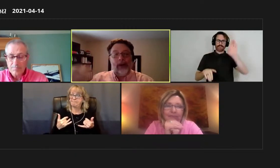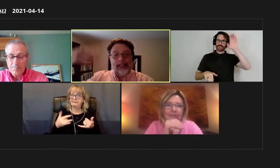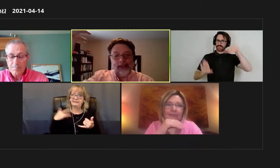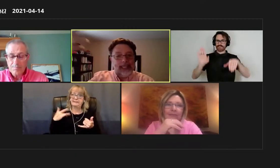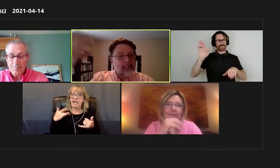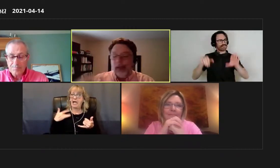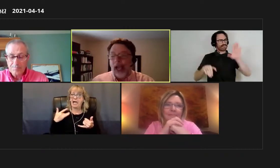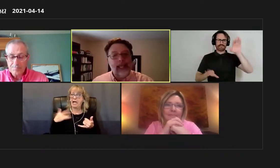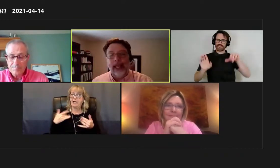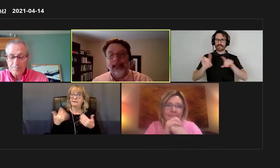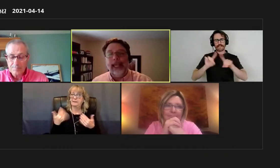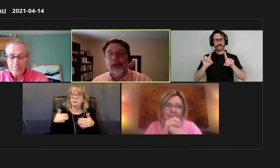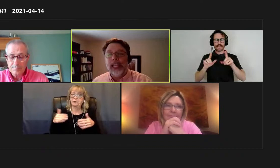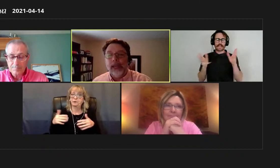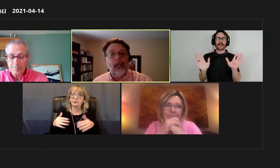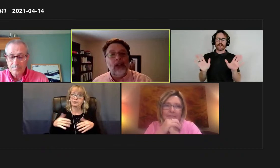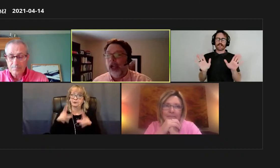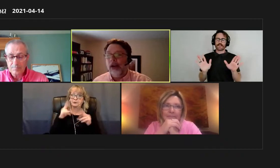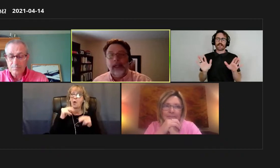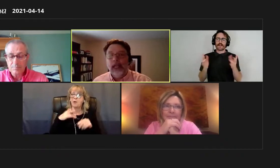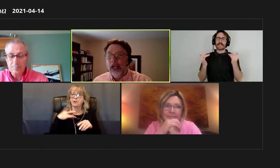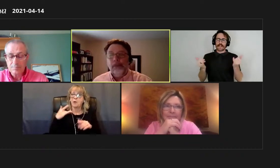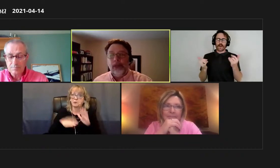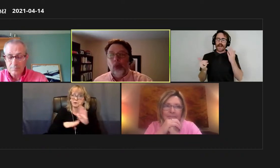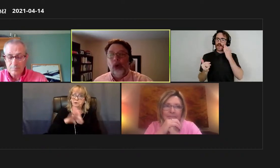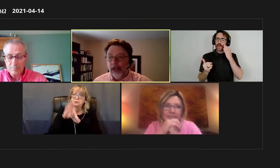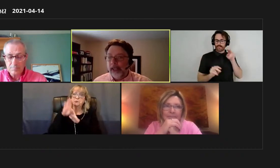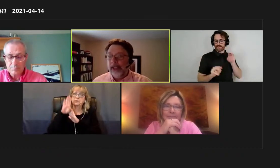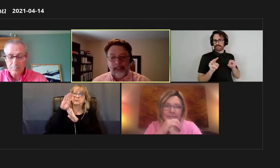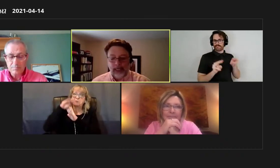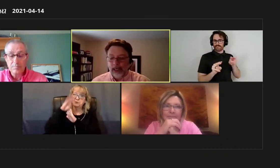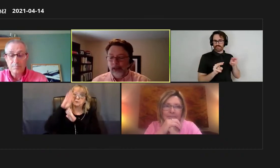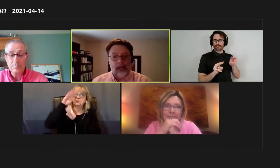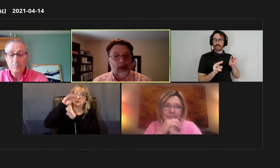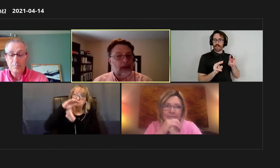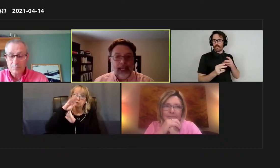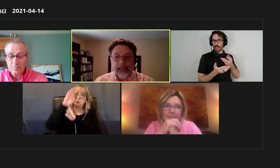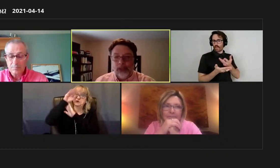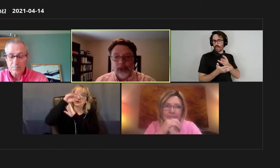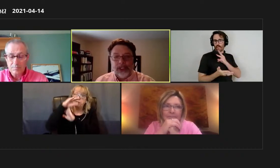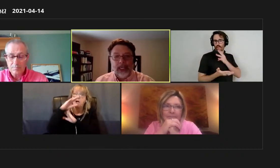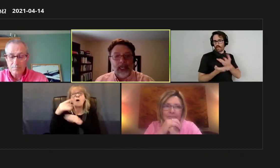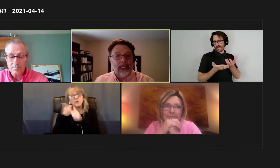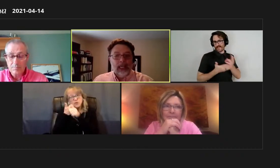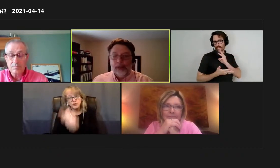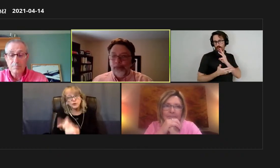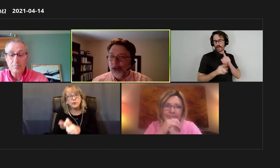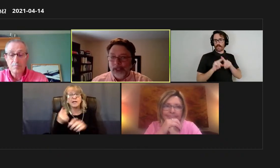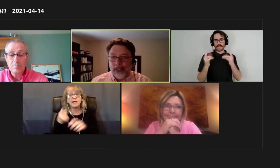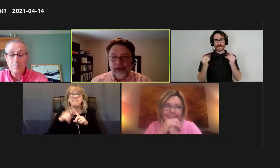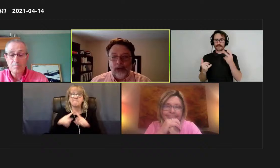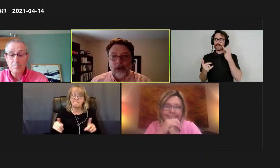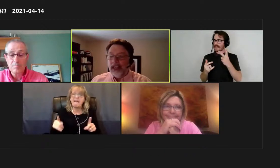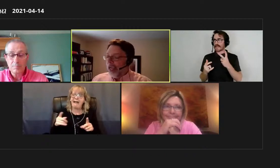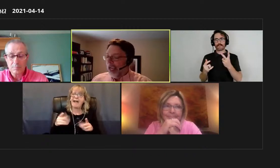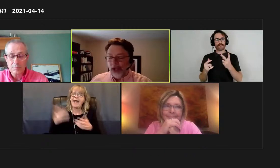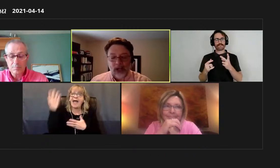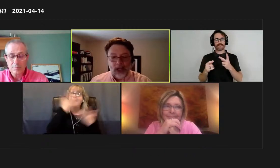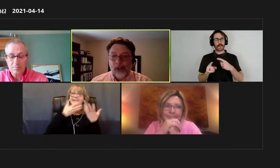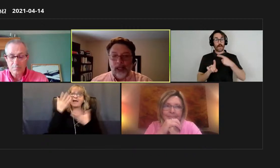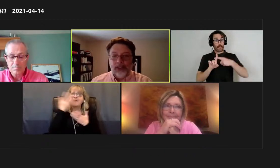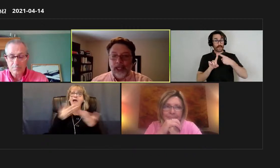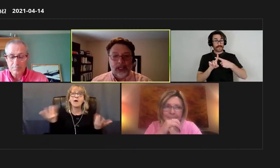down and the other days, I think we're just keeping an eye on it. But the worry is, the number of cases we're seeing, the positivity rate and